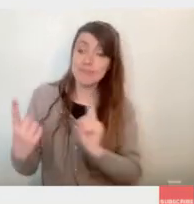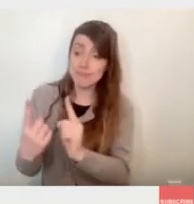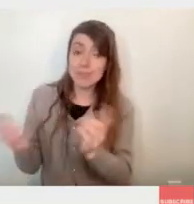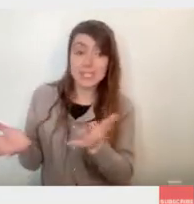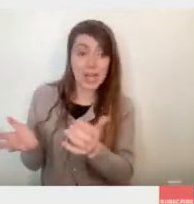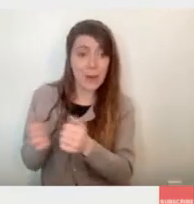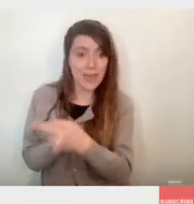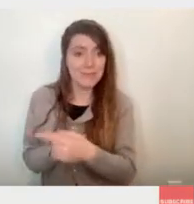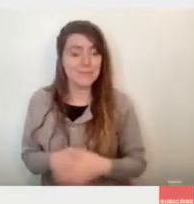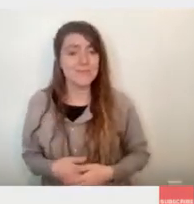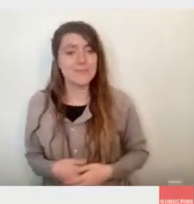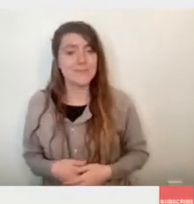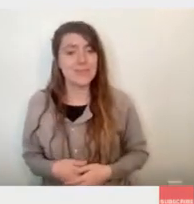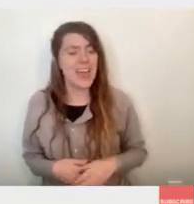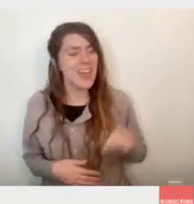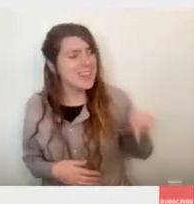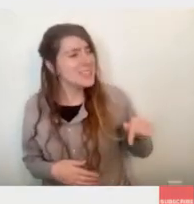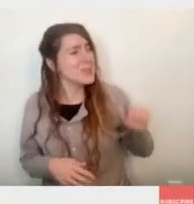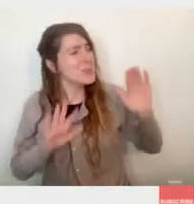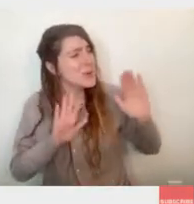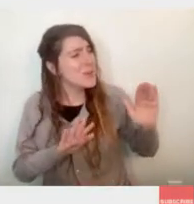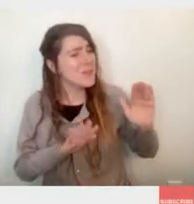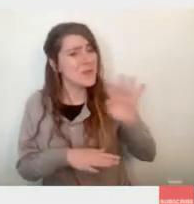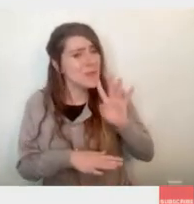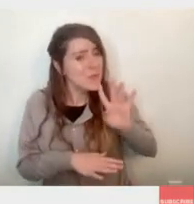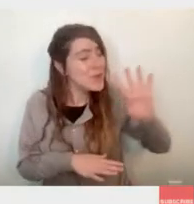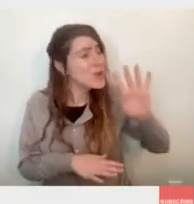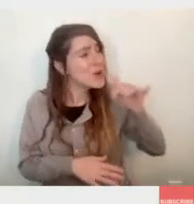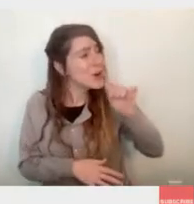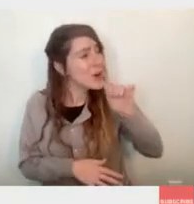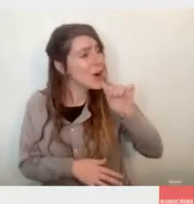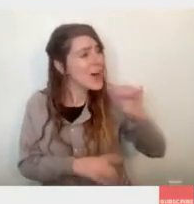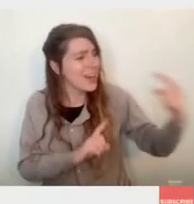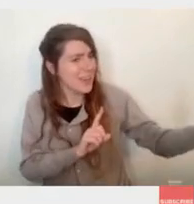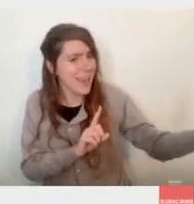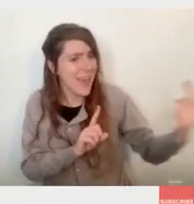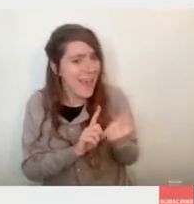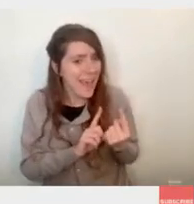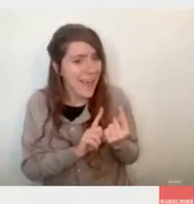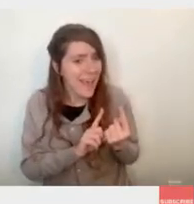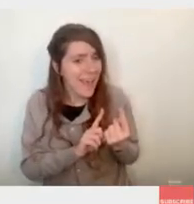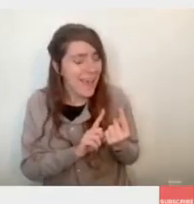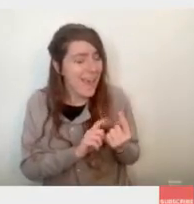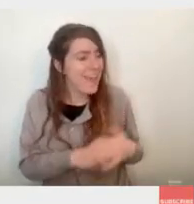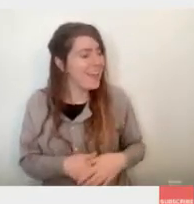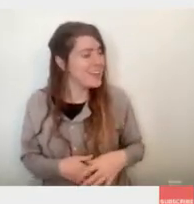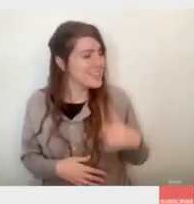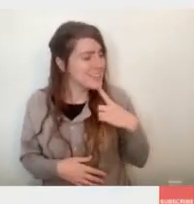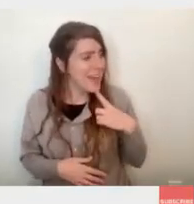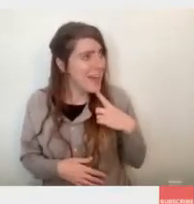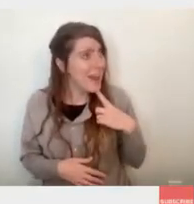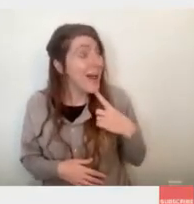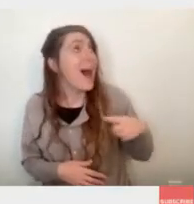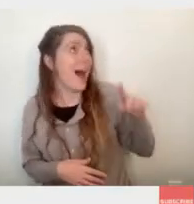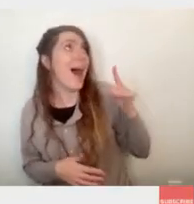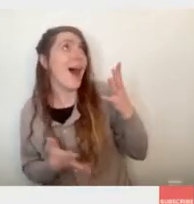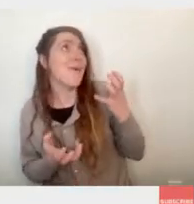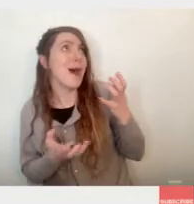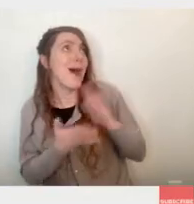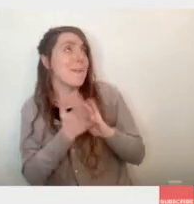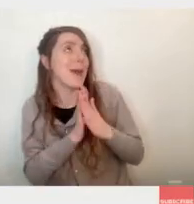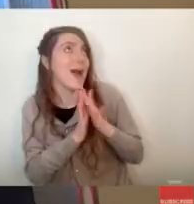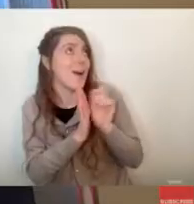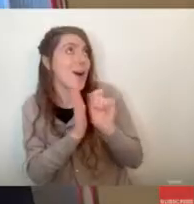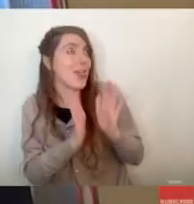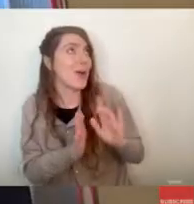This amazing 4-year-old girl came marching up to me and she bravely said, I want to be an author when I